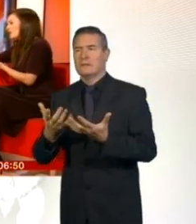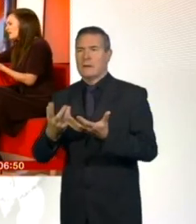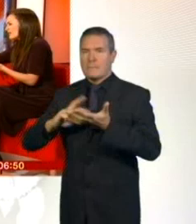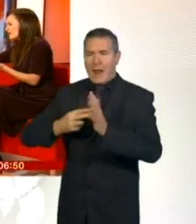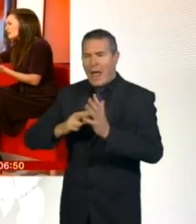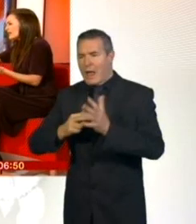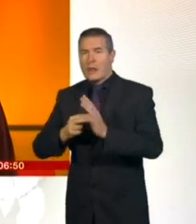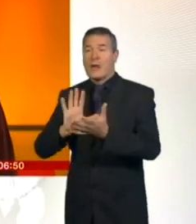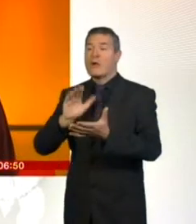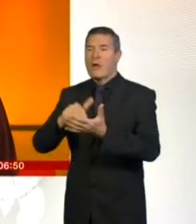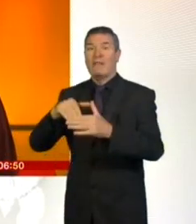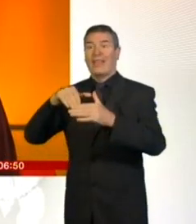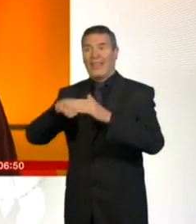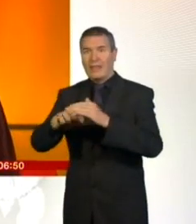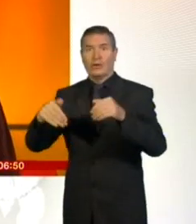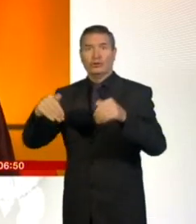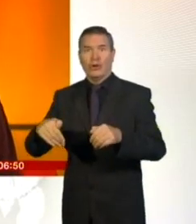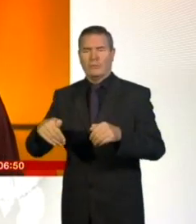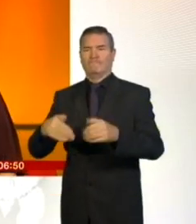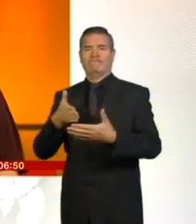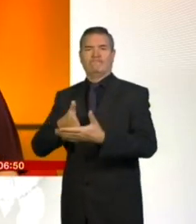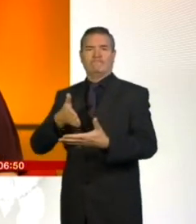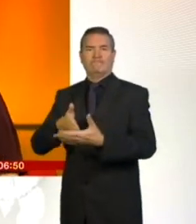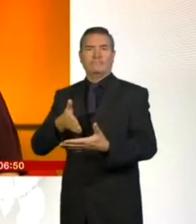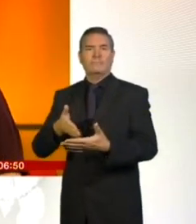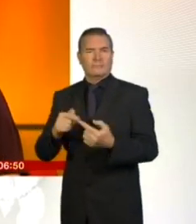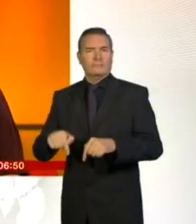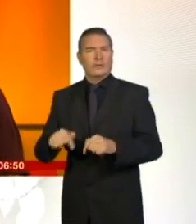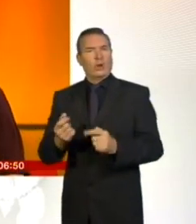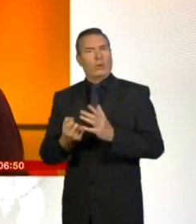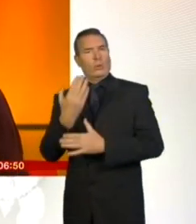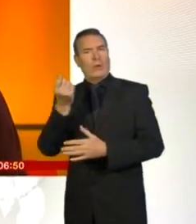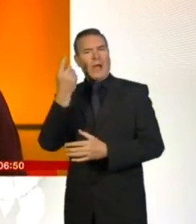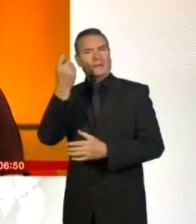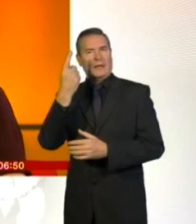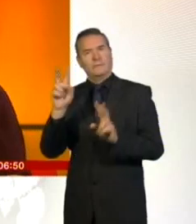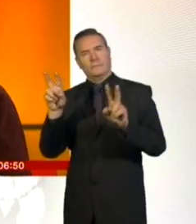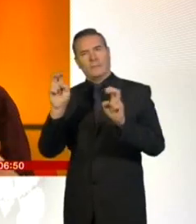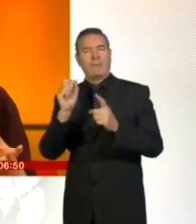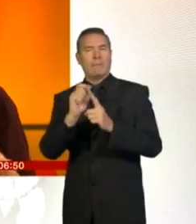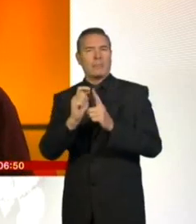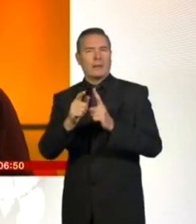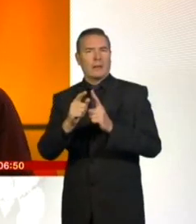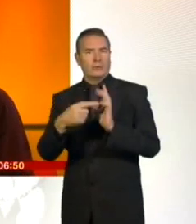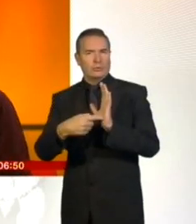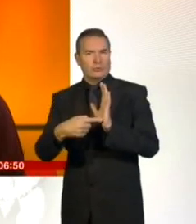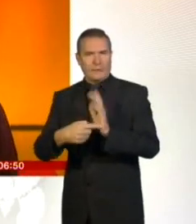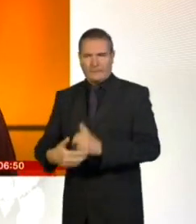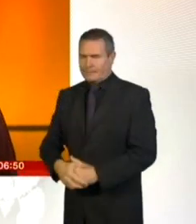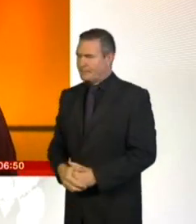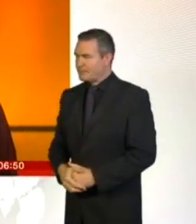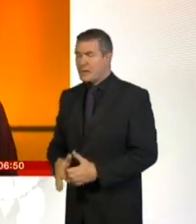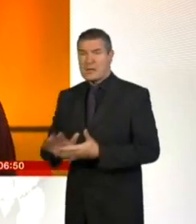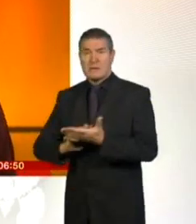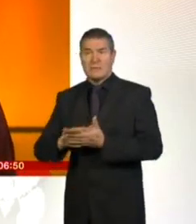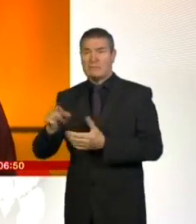then once you're there, it can be a really uncomfortable experience. So this is a new idea, Purple Tuesday. It's everyone from